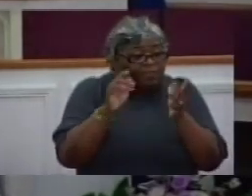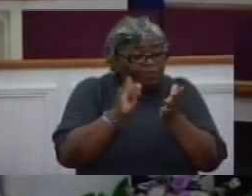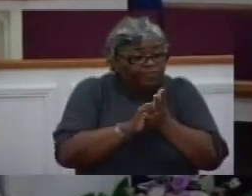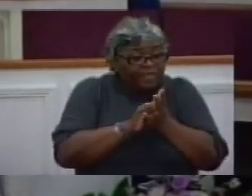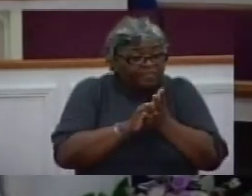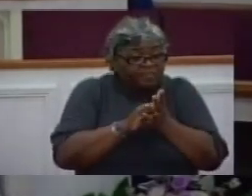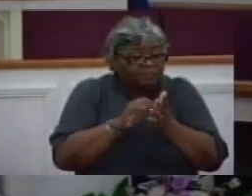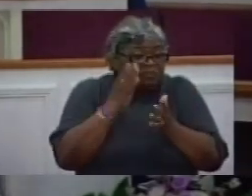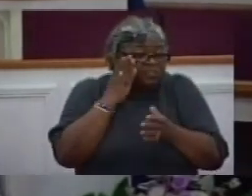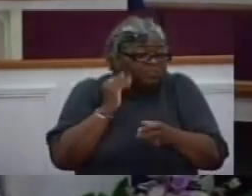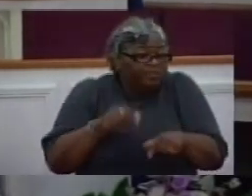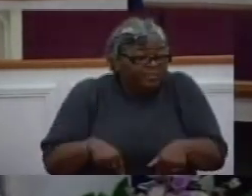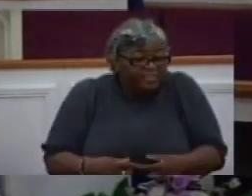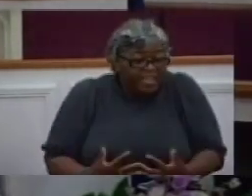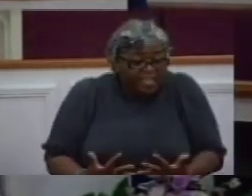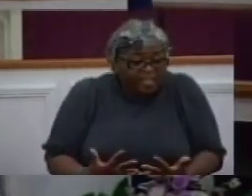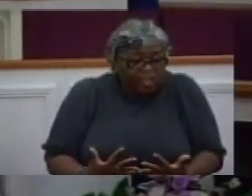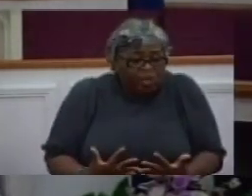through hell.